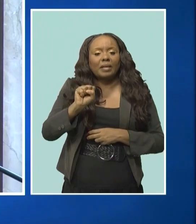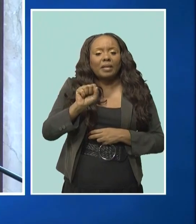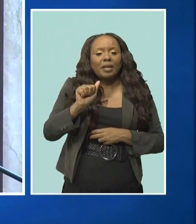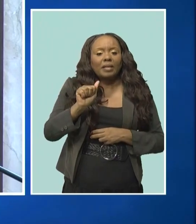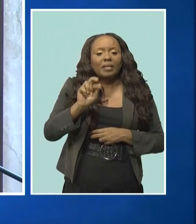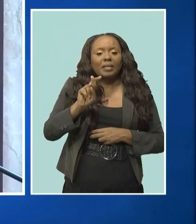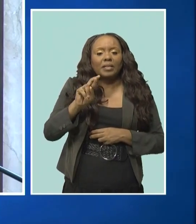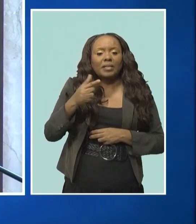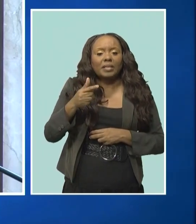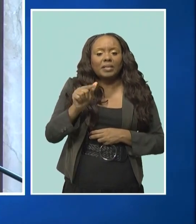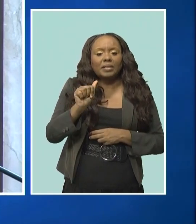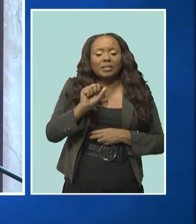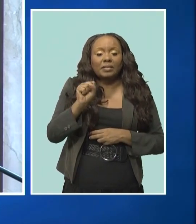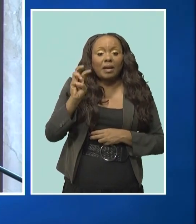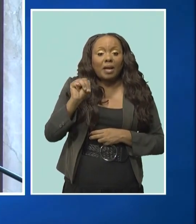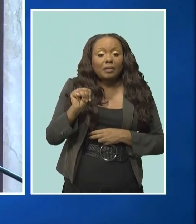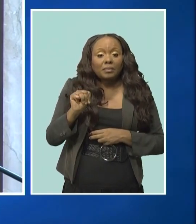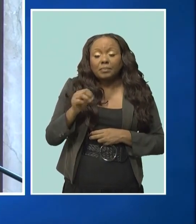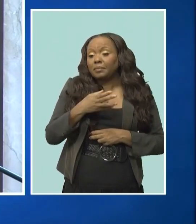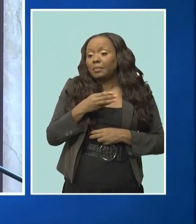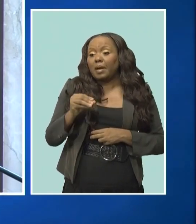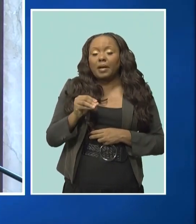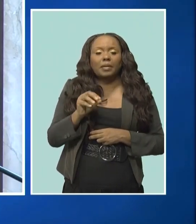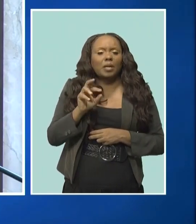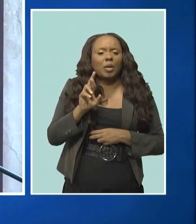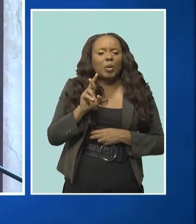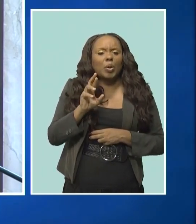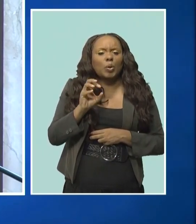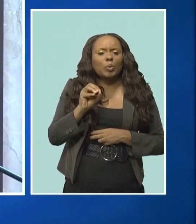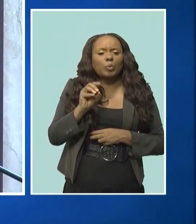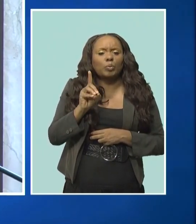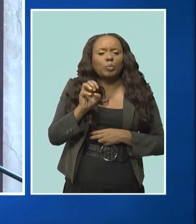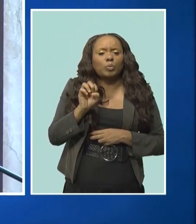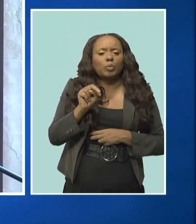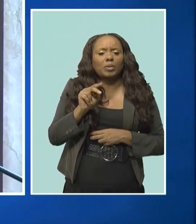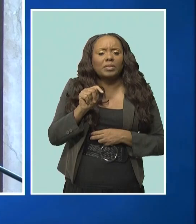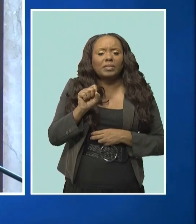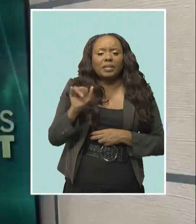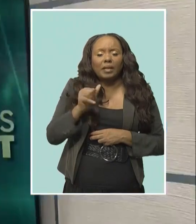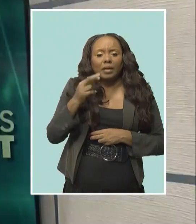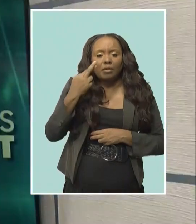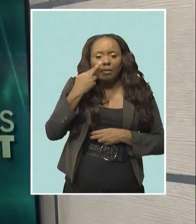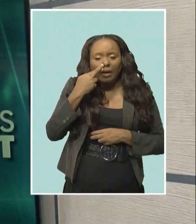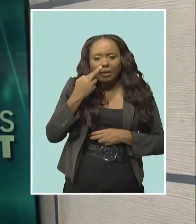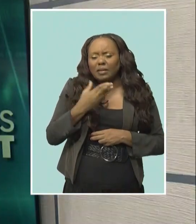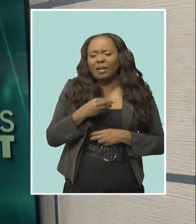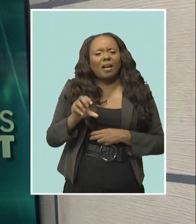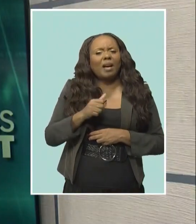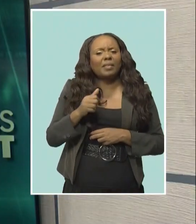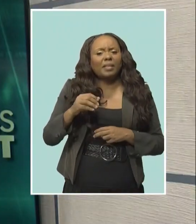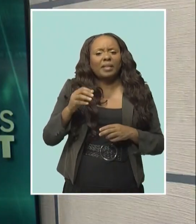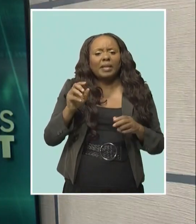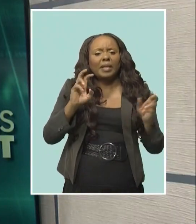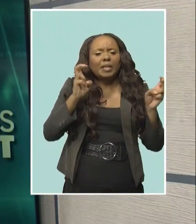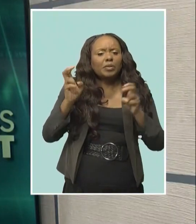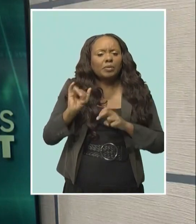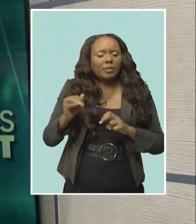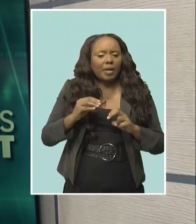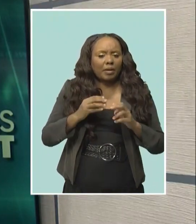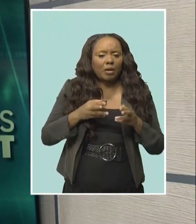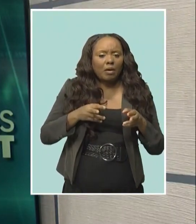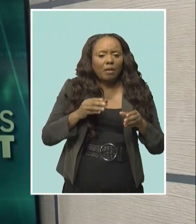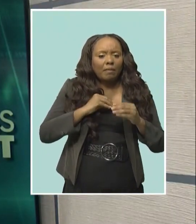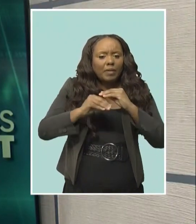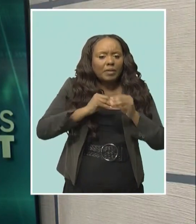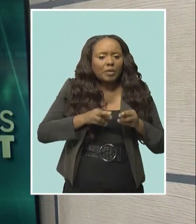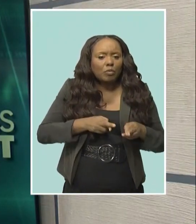that we all share, especially in relation to our roads and our public facilities. The local postal service is expanding